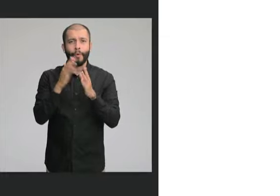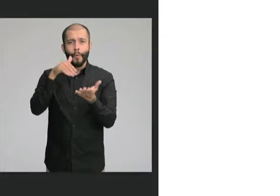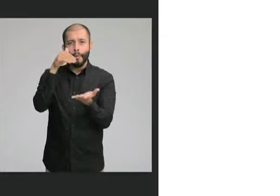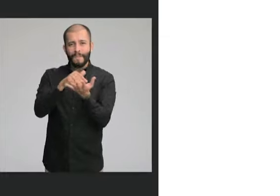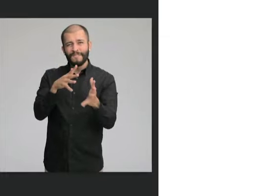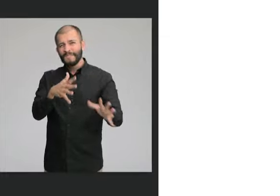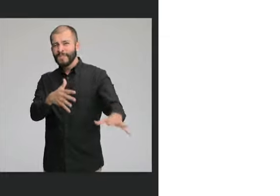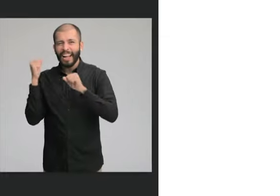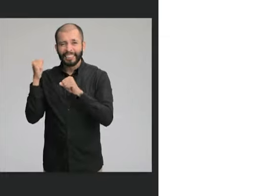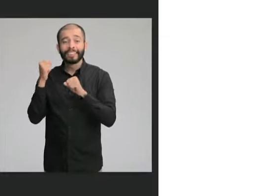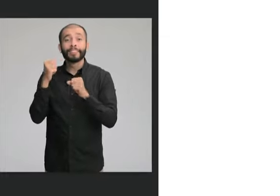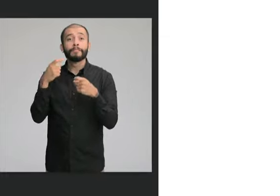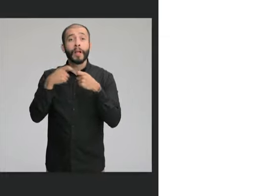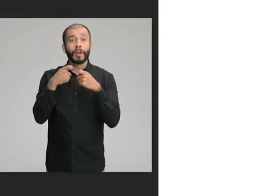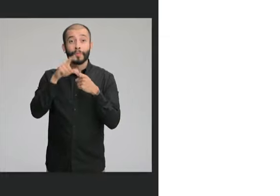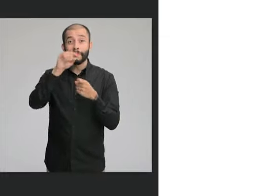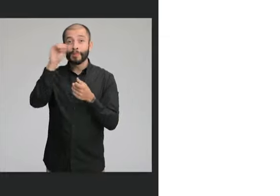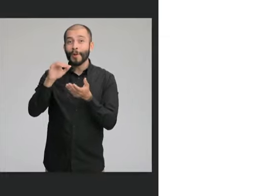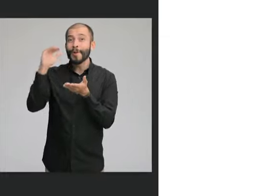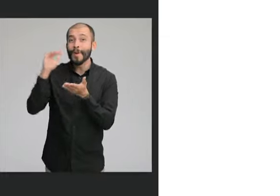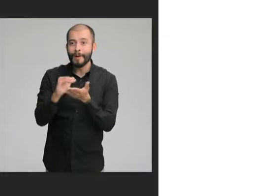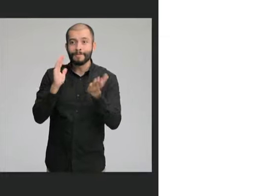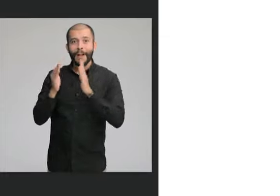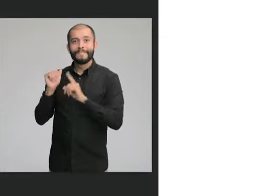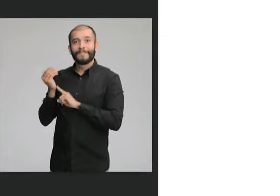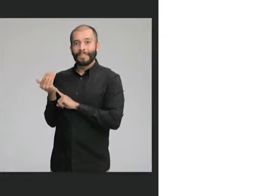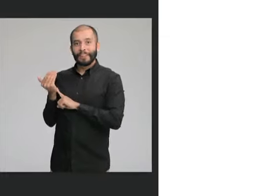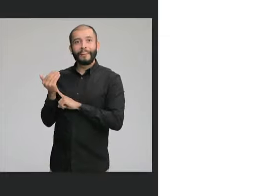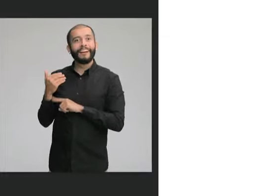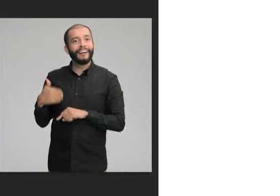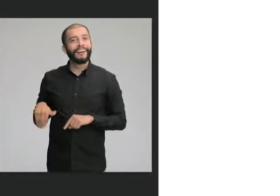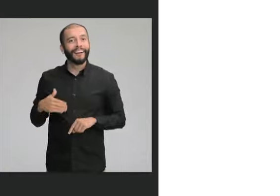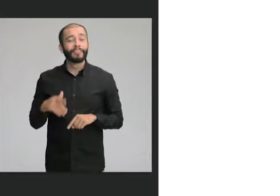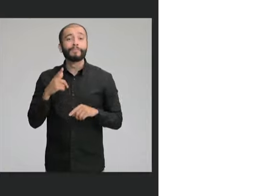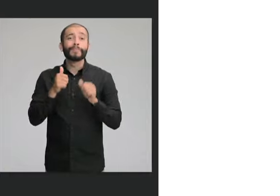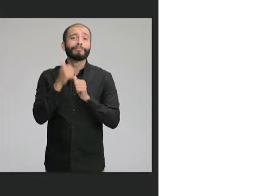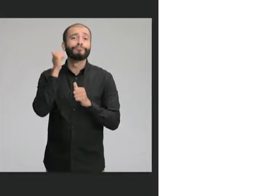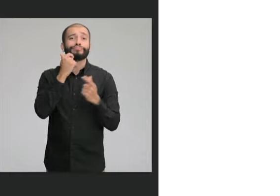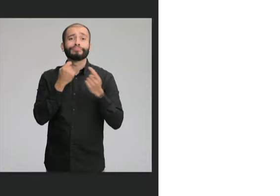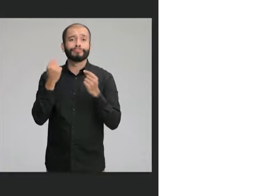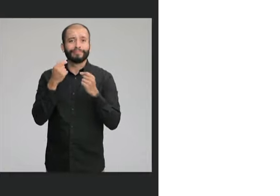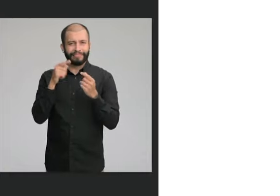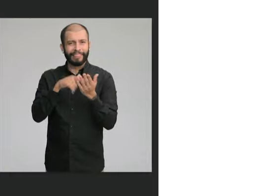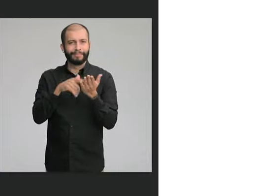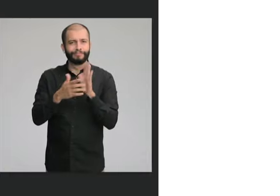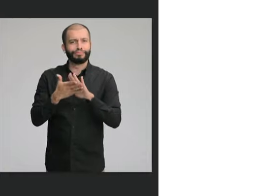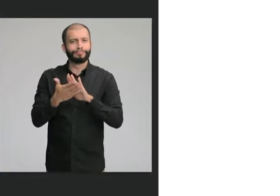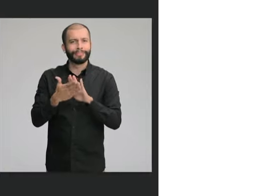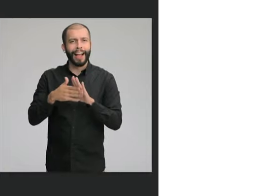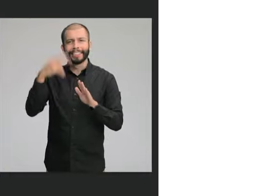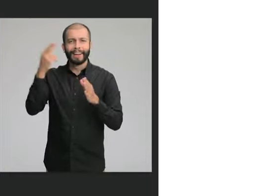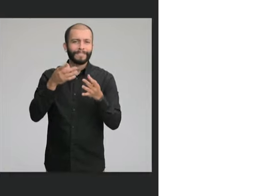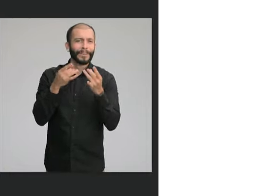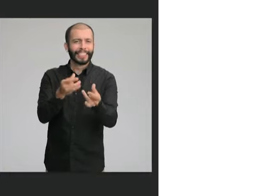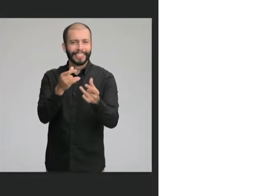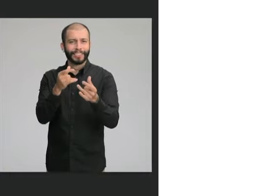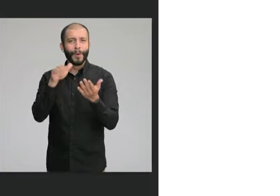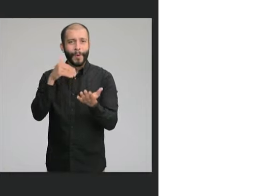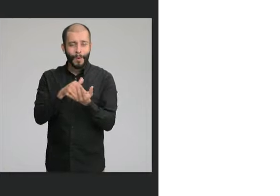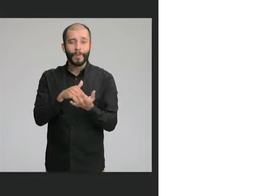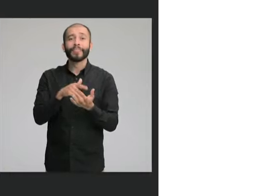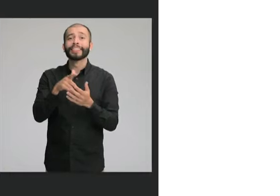use 20% lower power compared to the A15 Bionic. Okay. And most daily tasks can be handled by our high-efficiency cores. At the